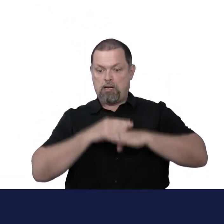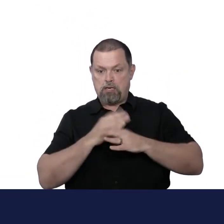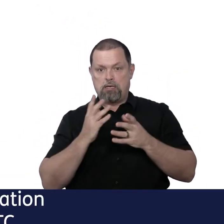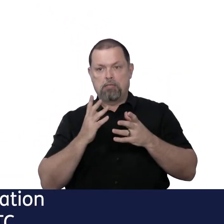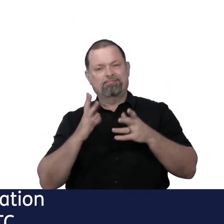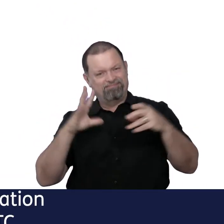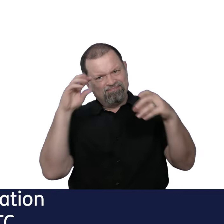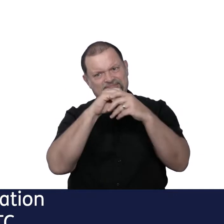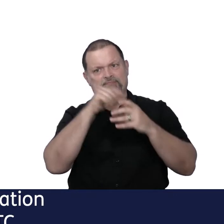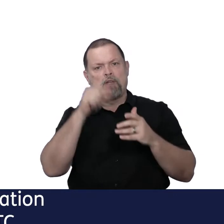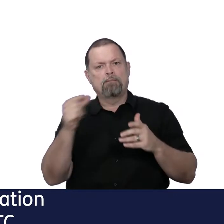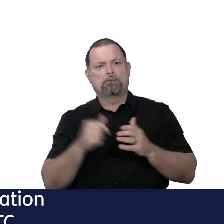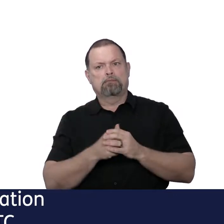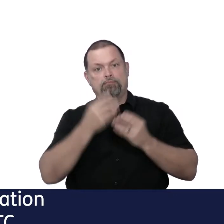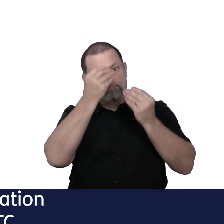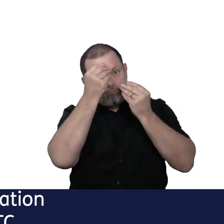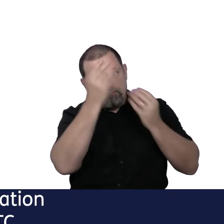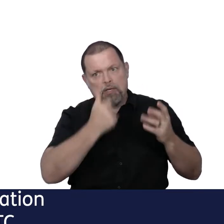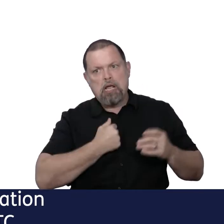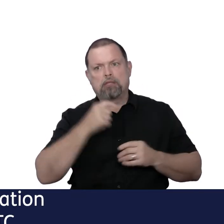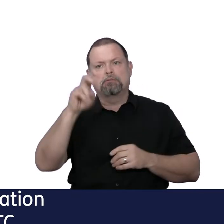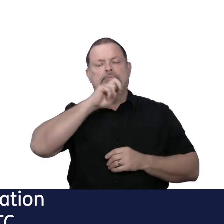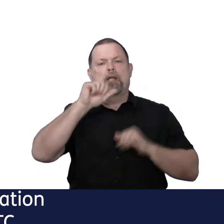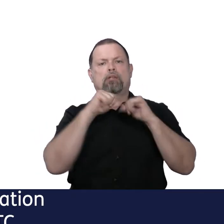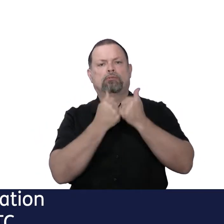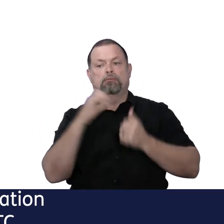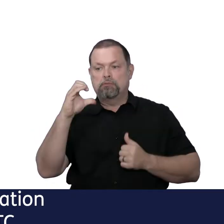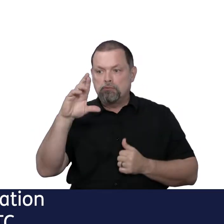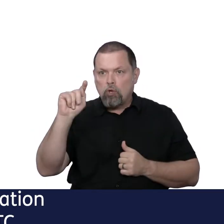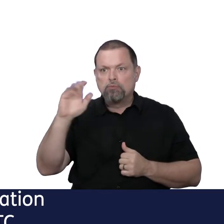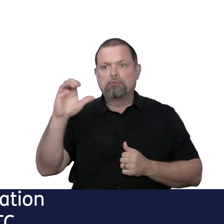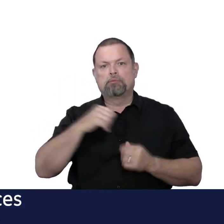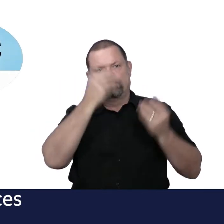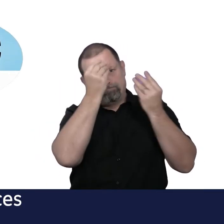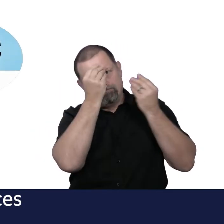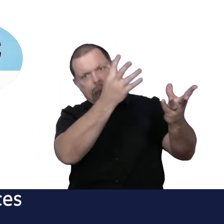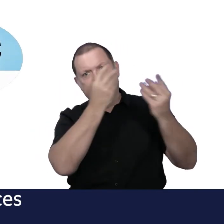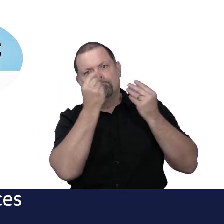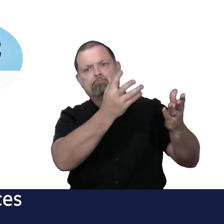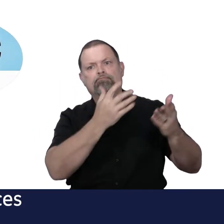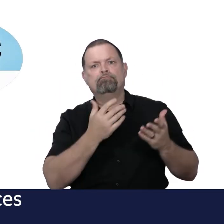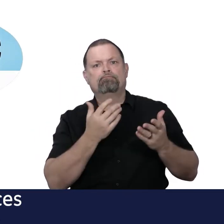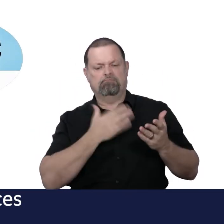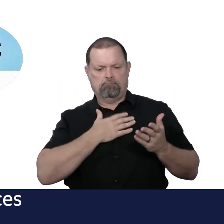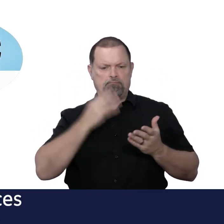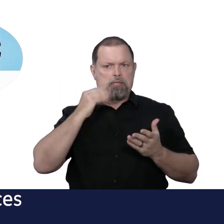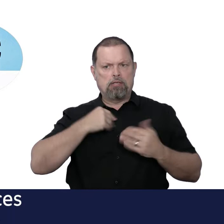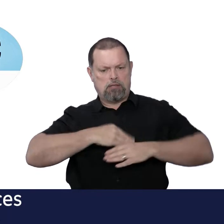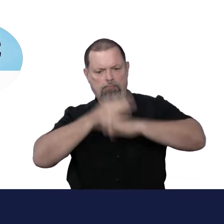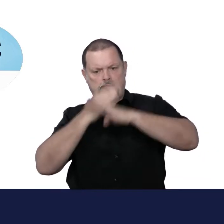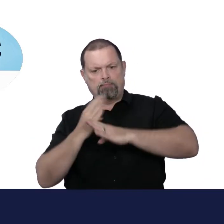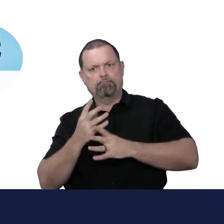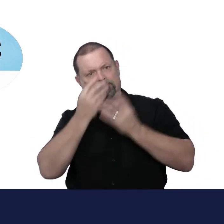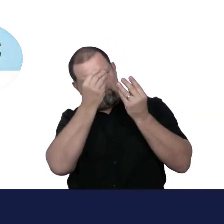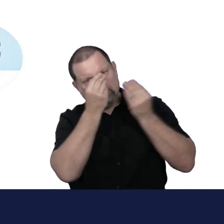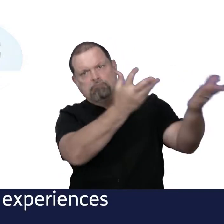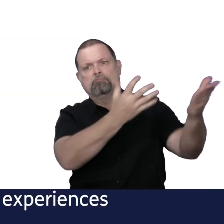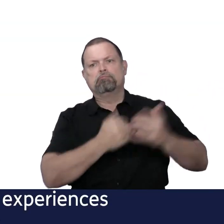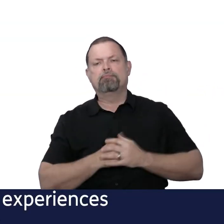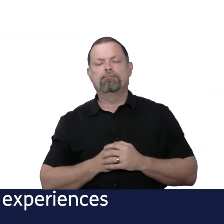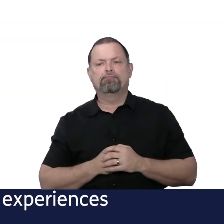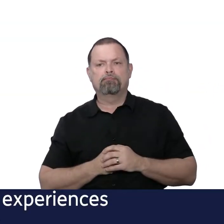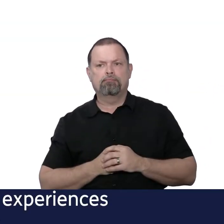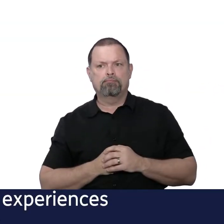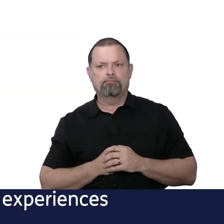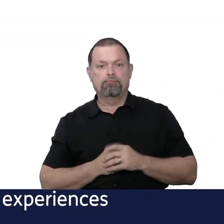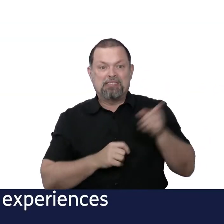government, the Canadian Transportation Agency, and the CRTC about your experiences living with barriers. They